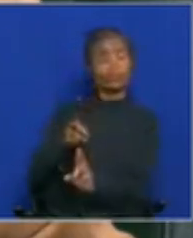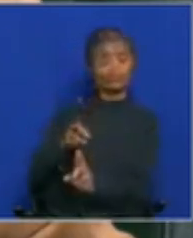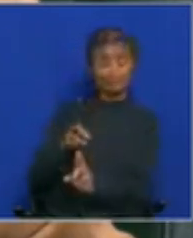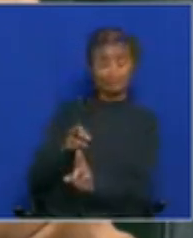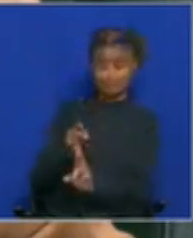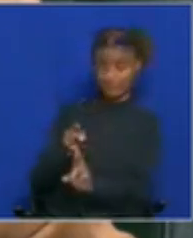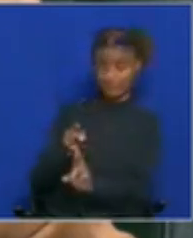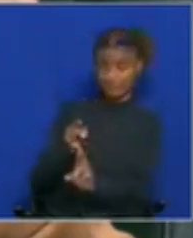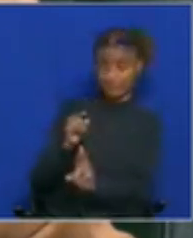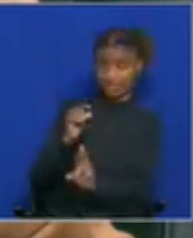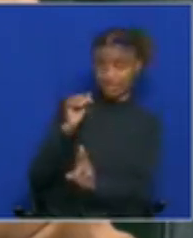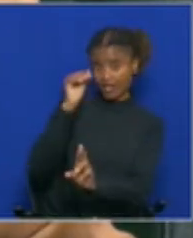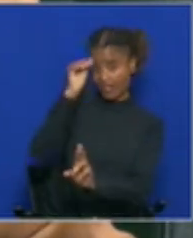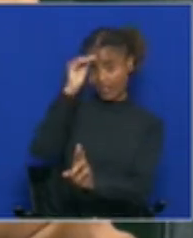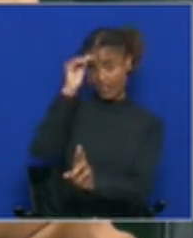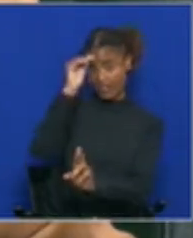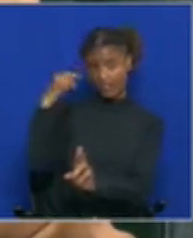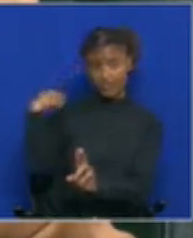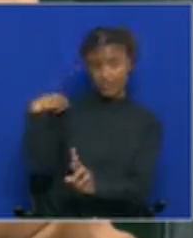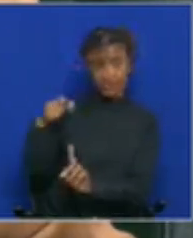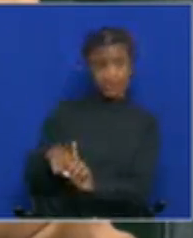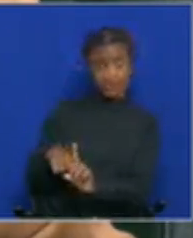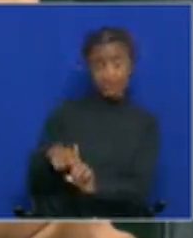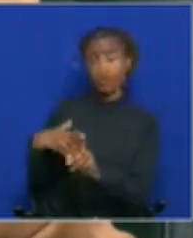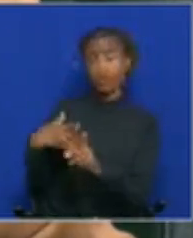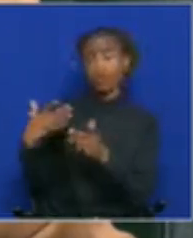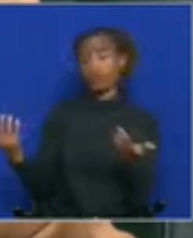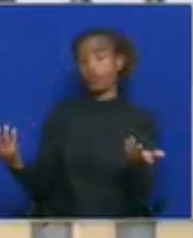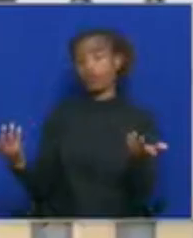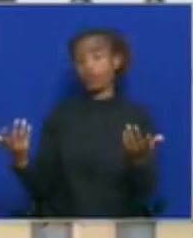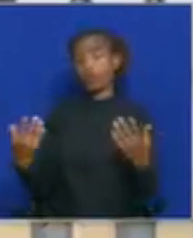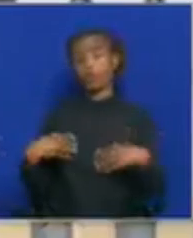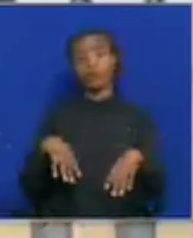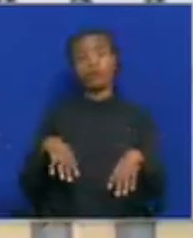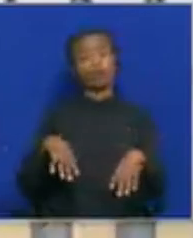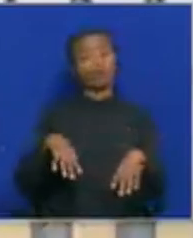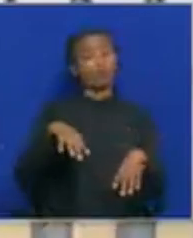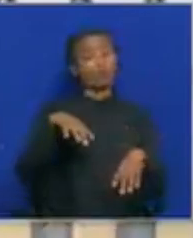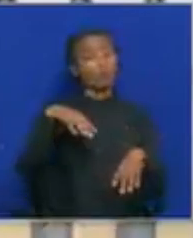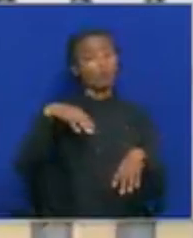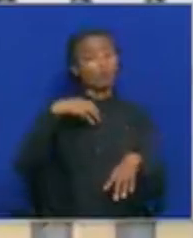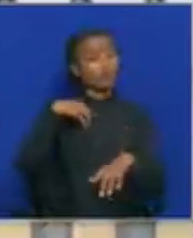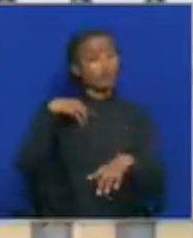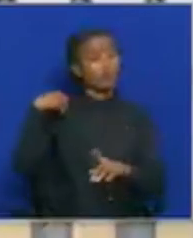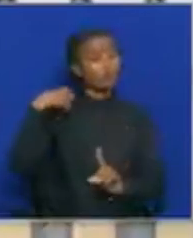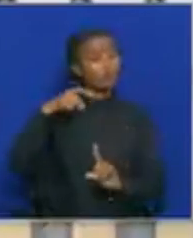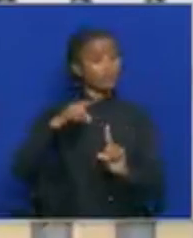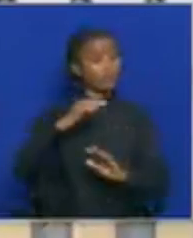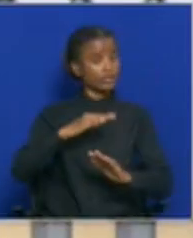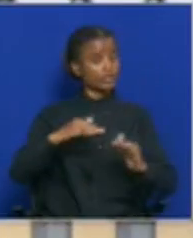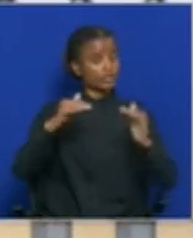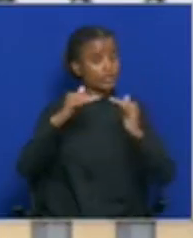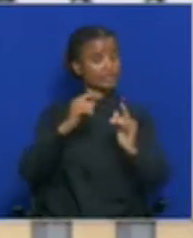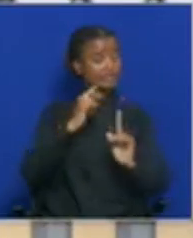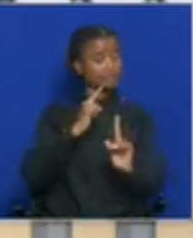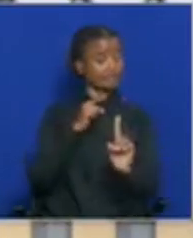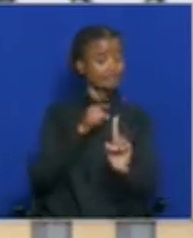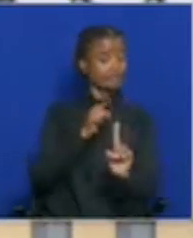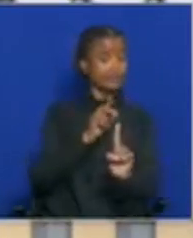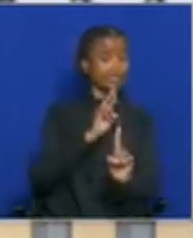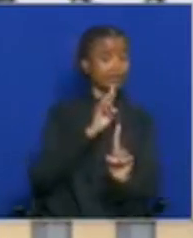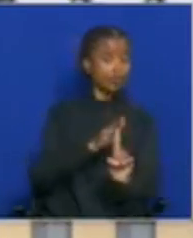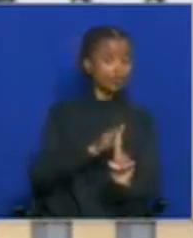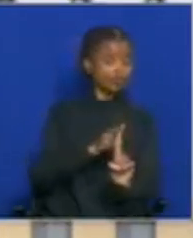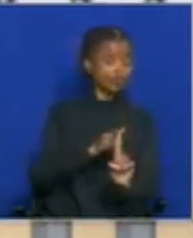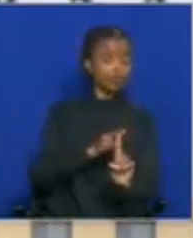you report to the Minister of Justice, IDEC, as I understand it. That will be correct. So it would be Minister of Justice. That will be correct. Thank